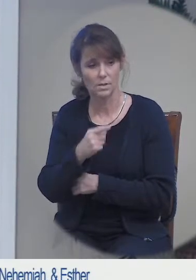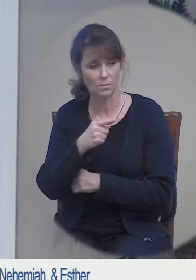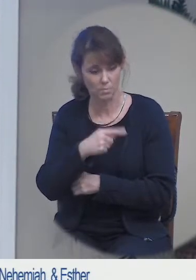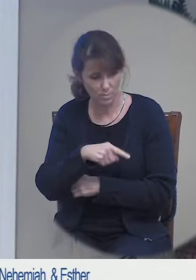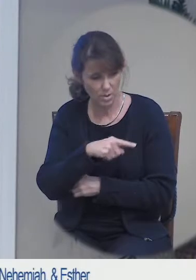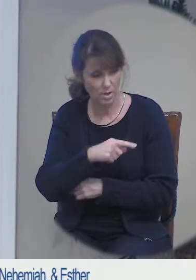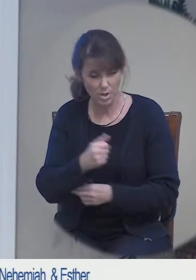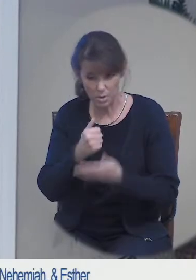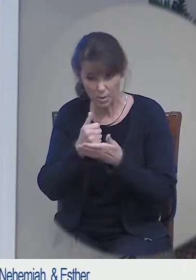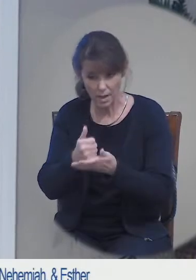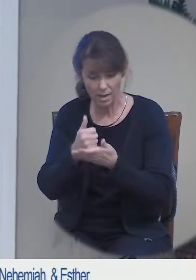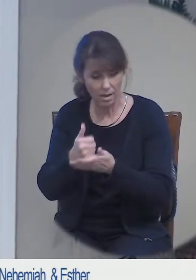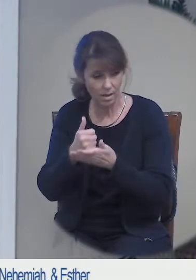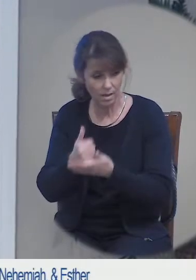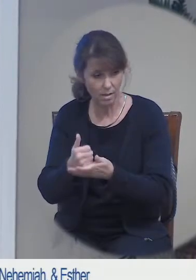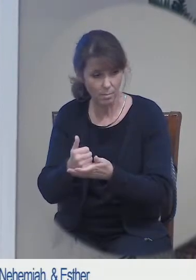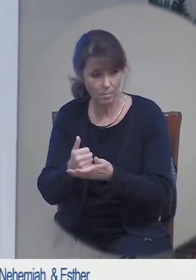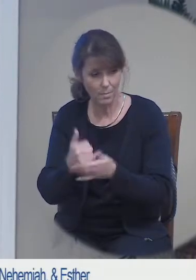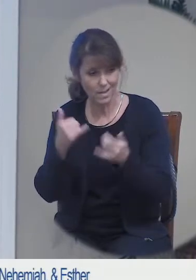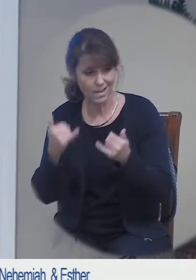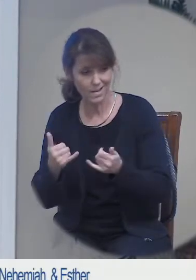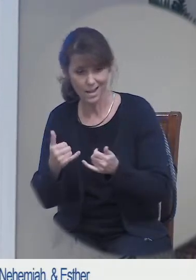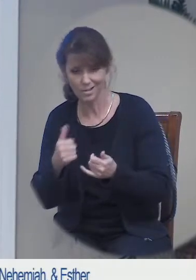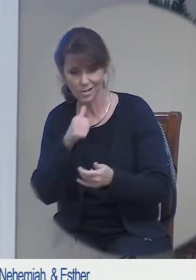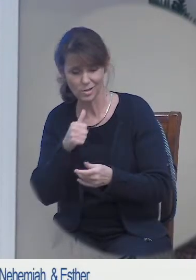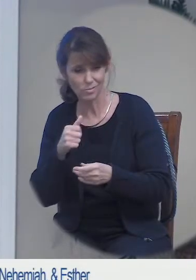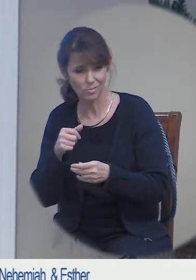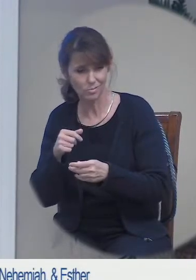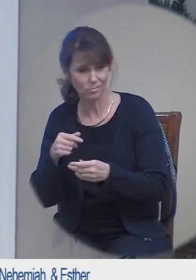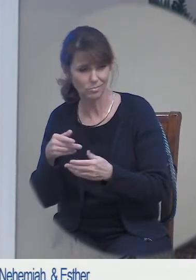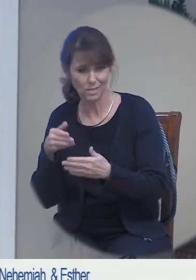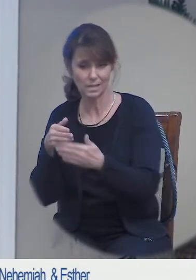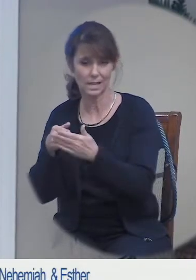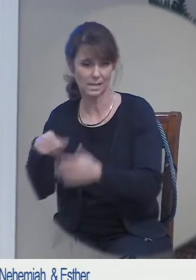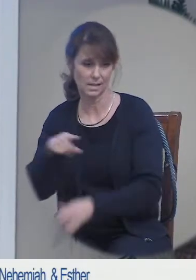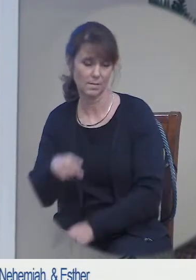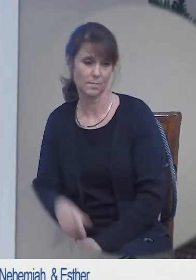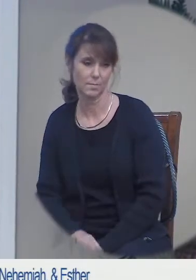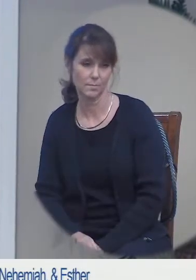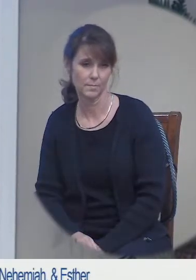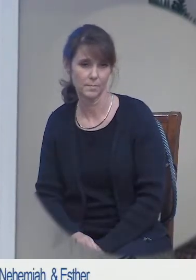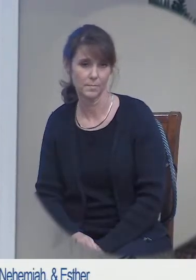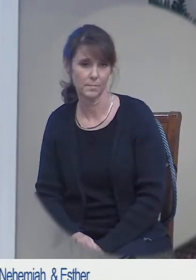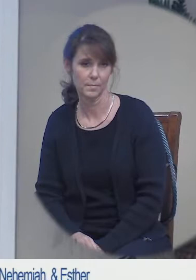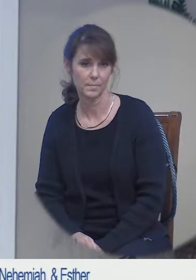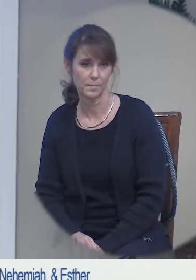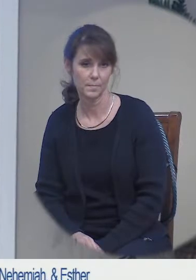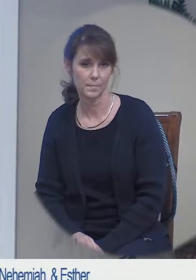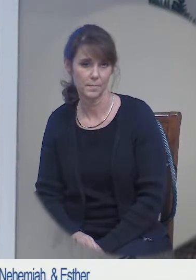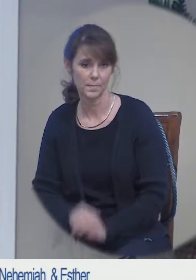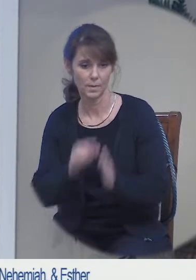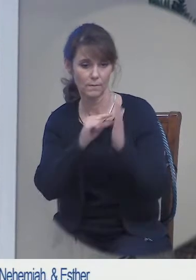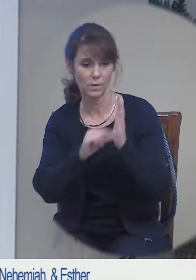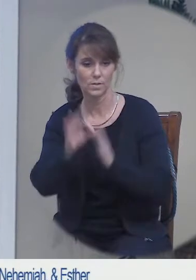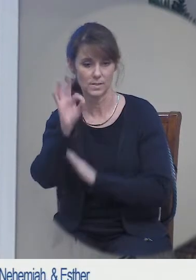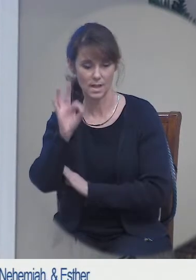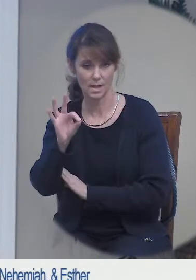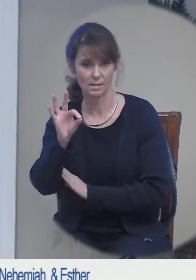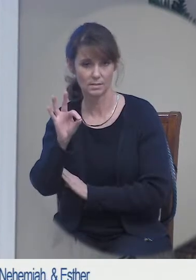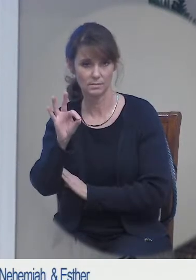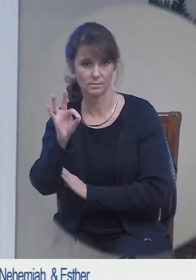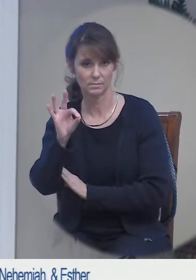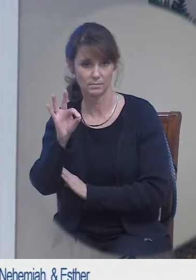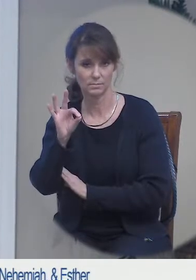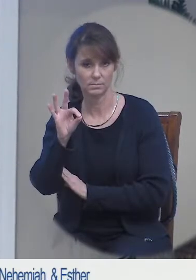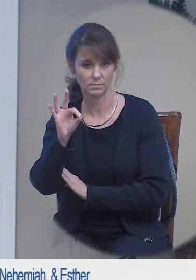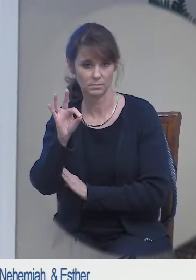But that's not all he kind of points to in this text. Look down in verse 9. He says, again I